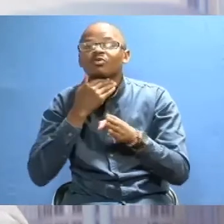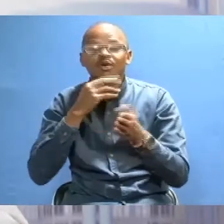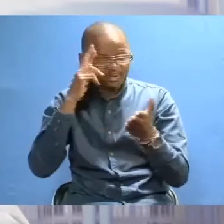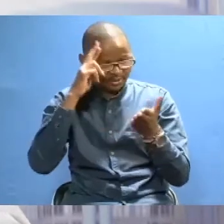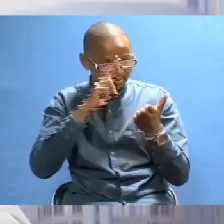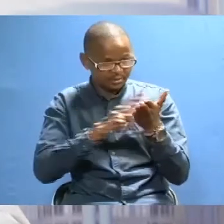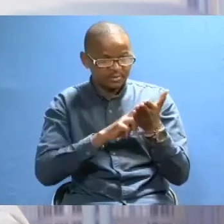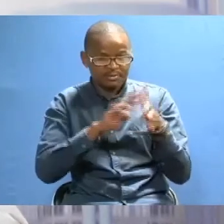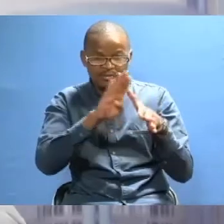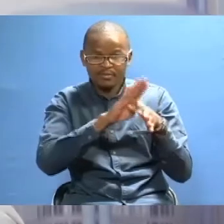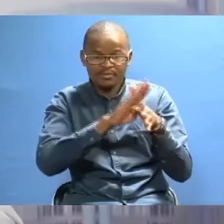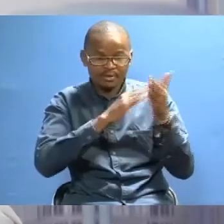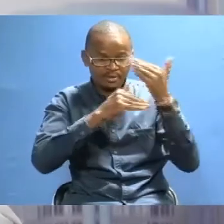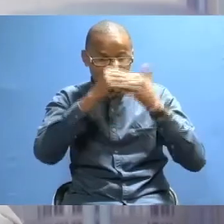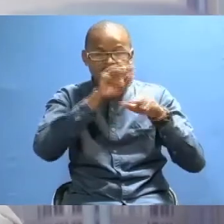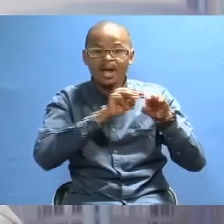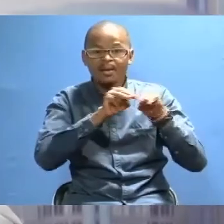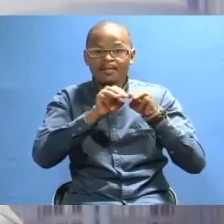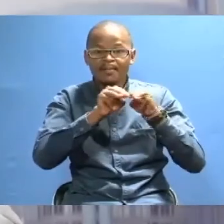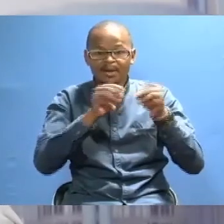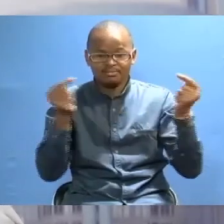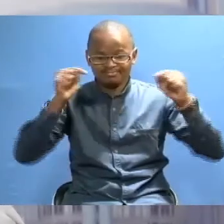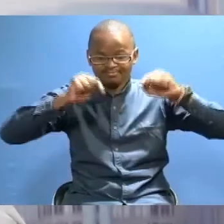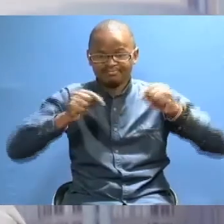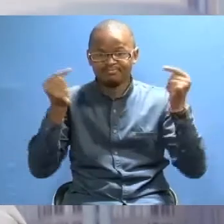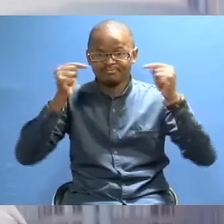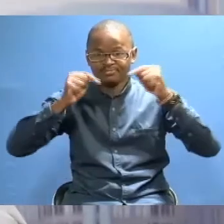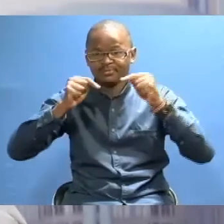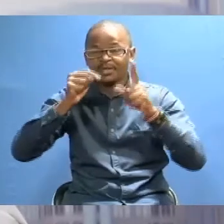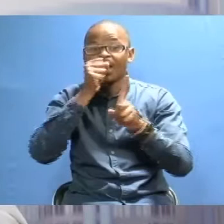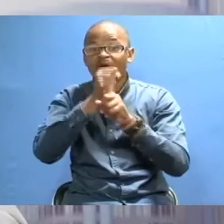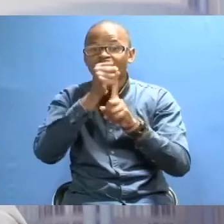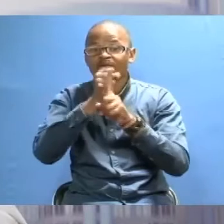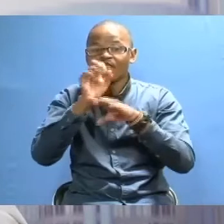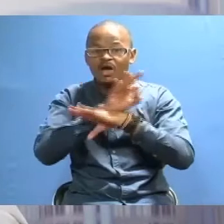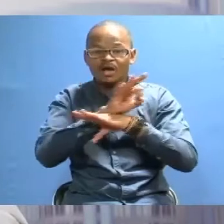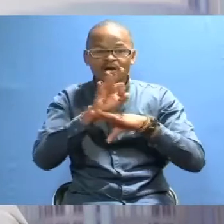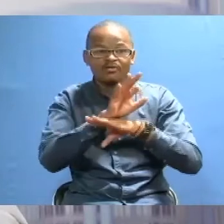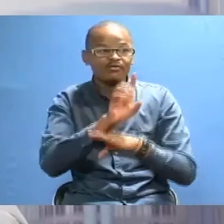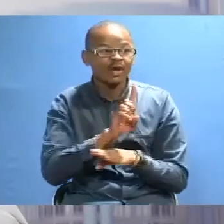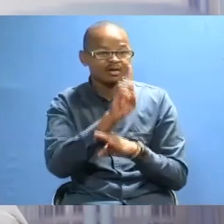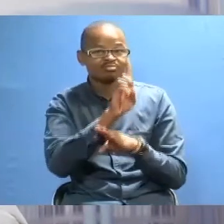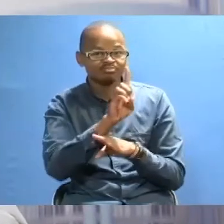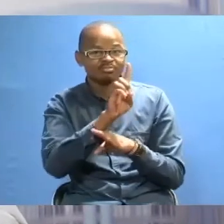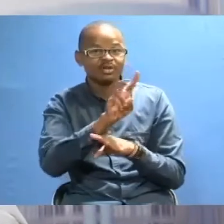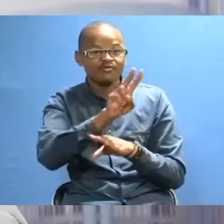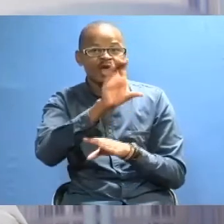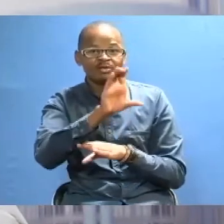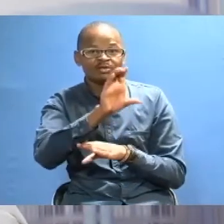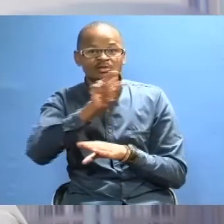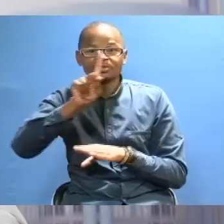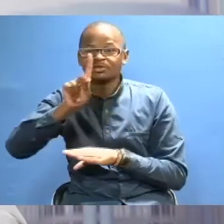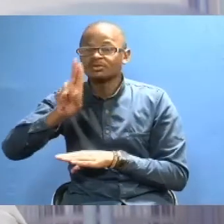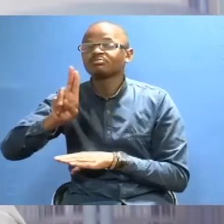to recognize the presence of members of the university management attending this virtual orientation event. First, the Vice